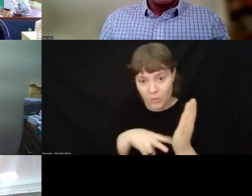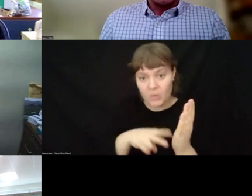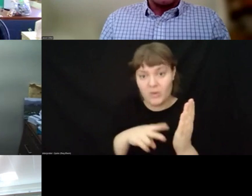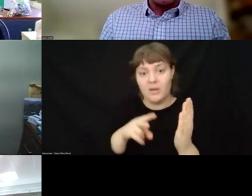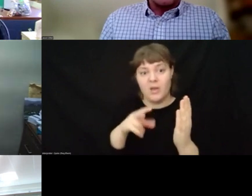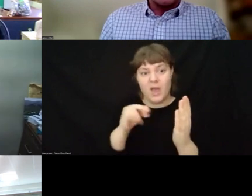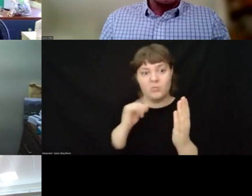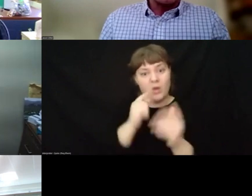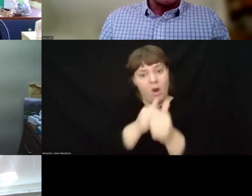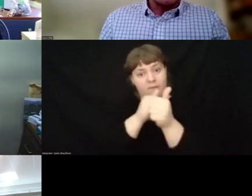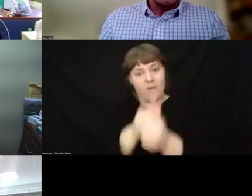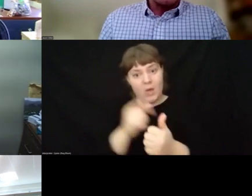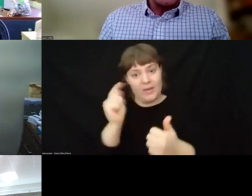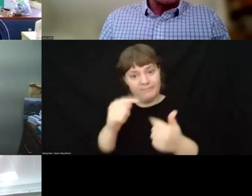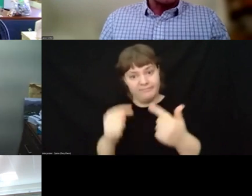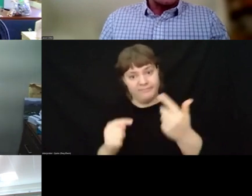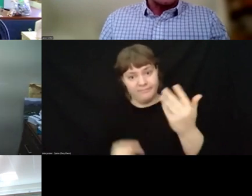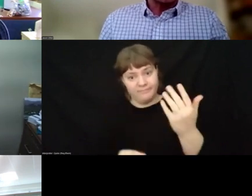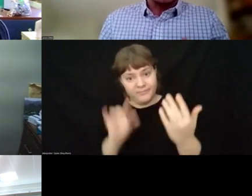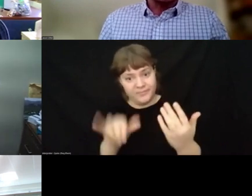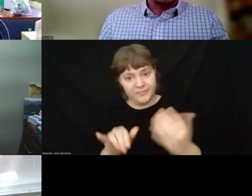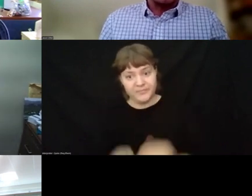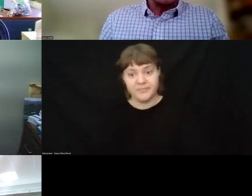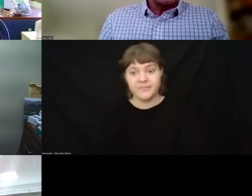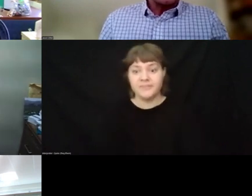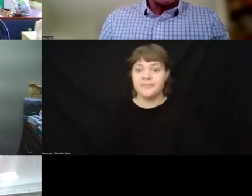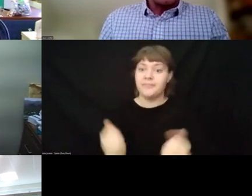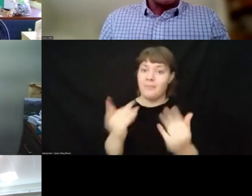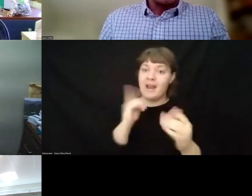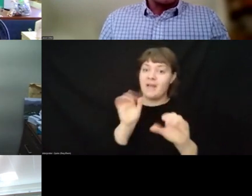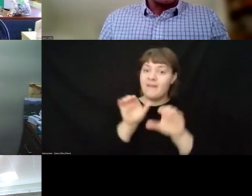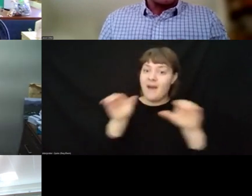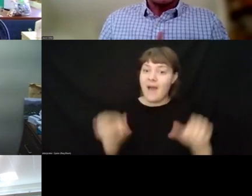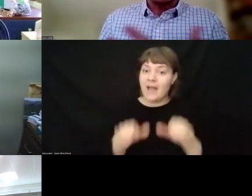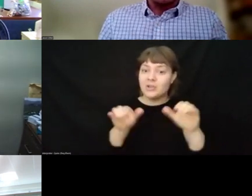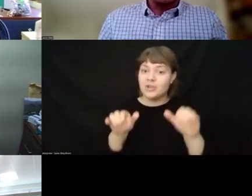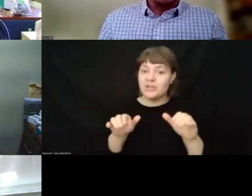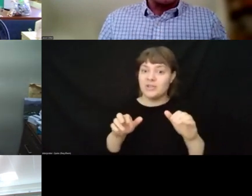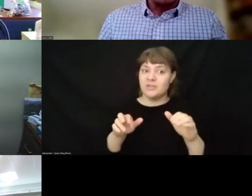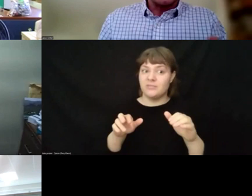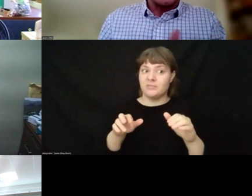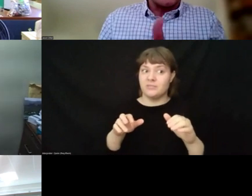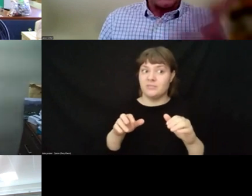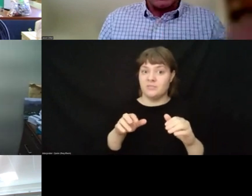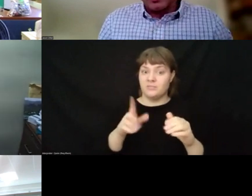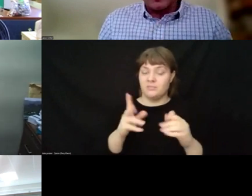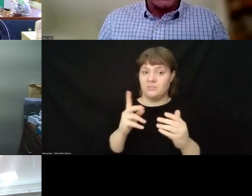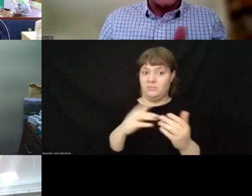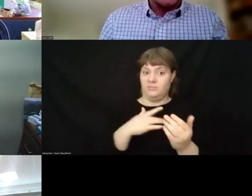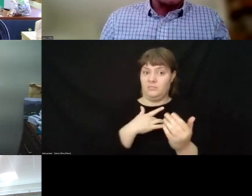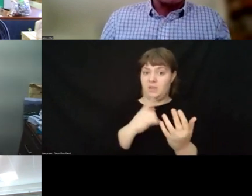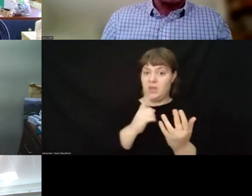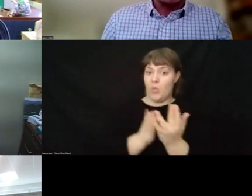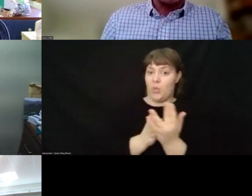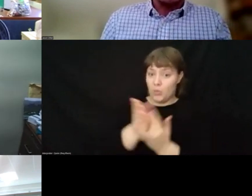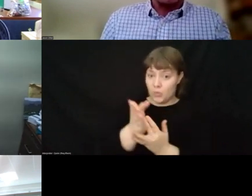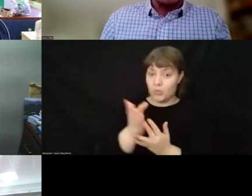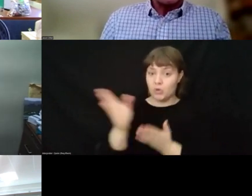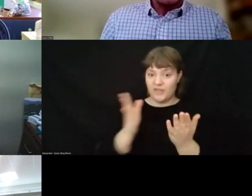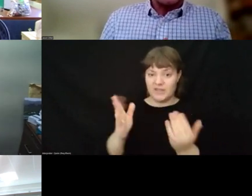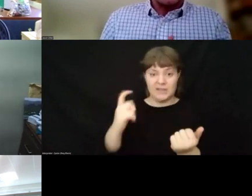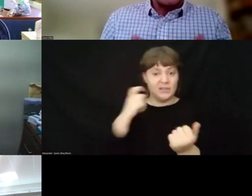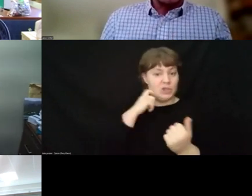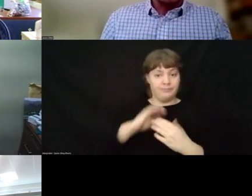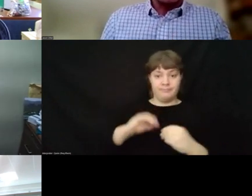these. And many of the actions come directly through the services that you've just heard